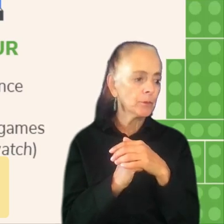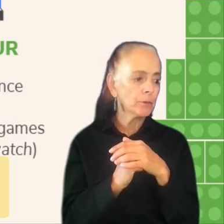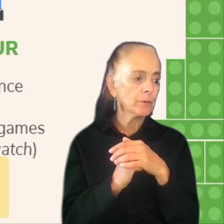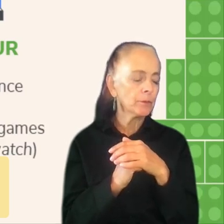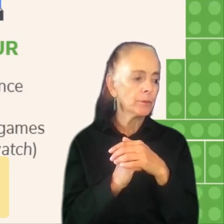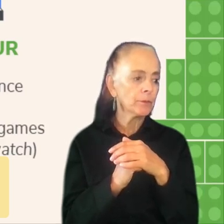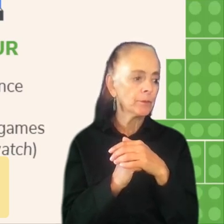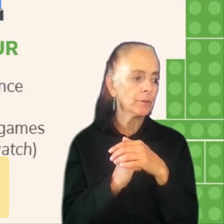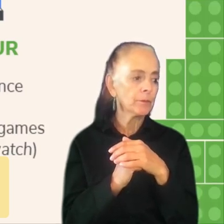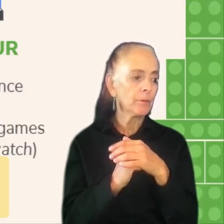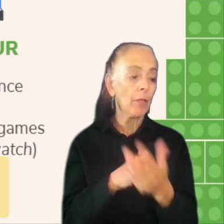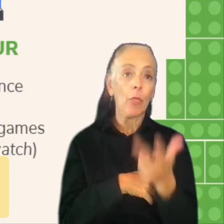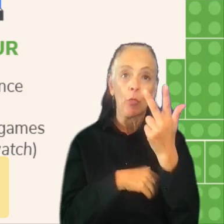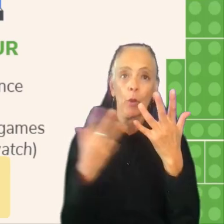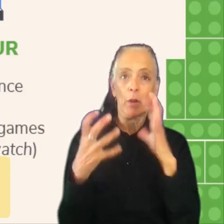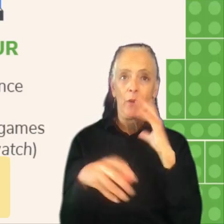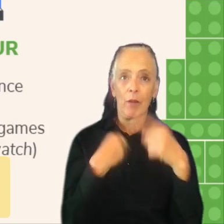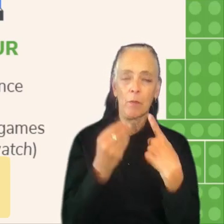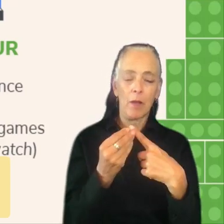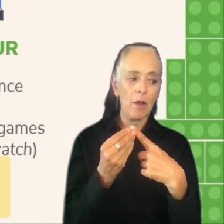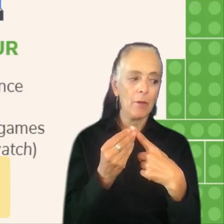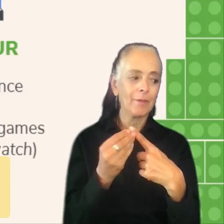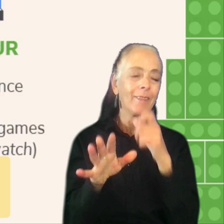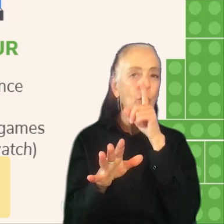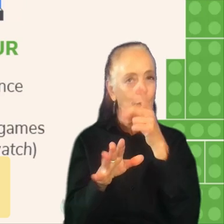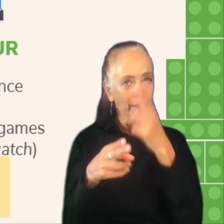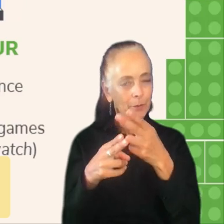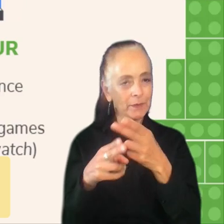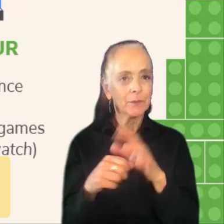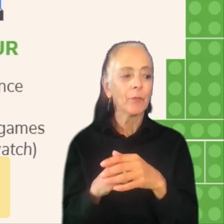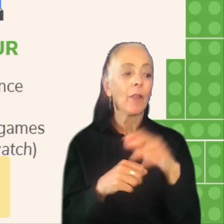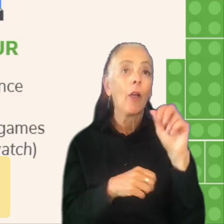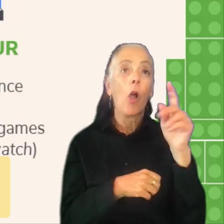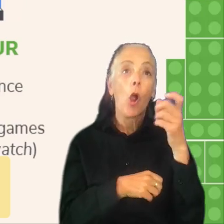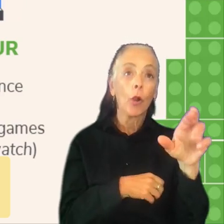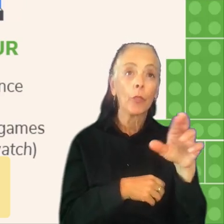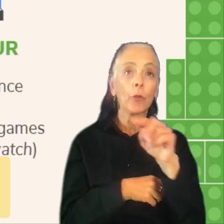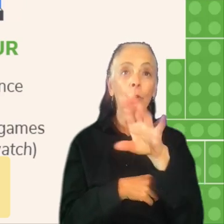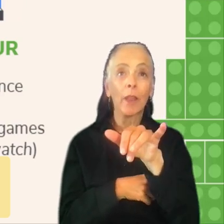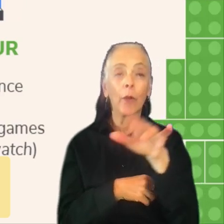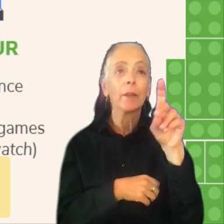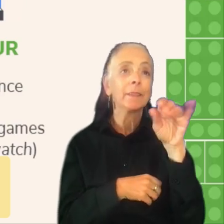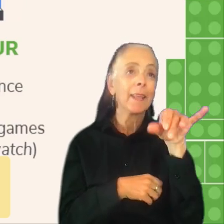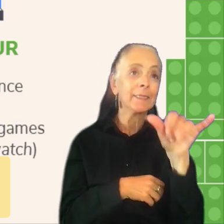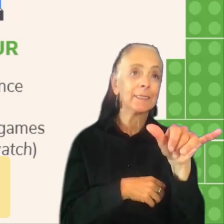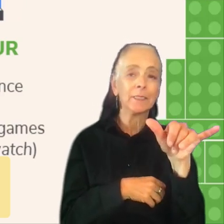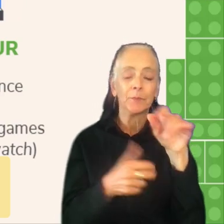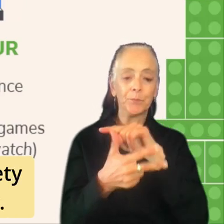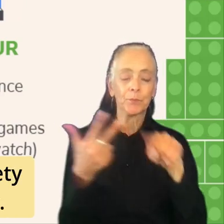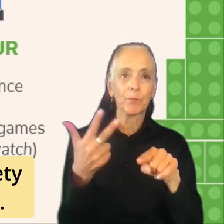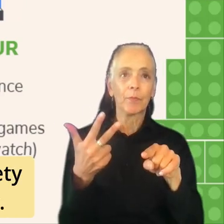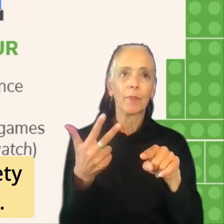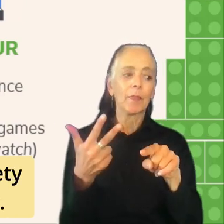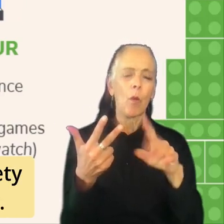The three cases I briefly wanted to talk about, and these aren't their real names, are Arthur, Terry, and Daisy. And these three